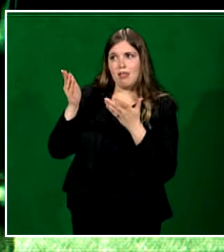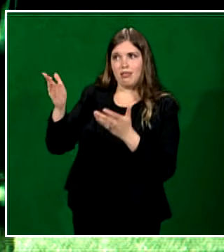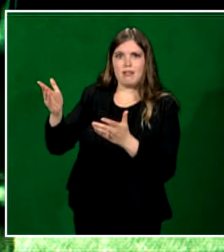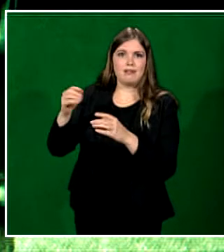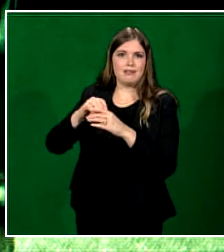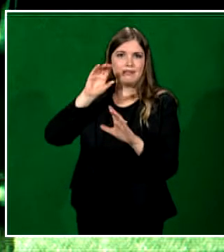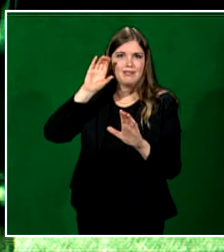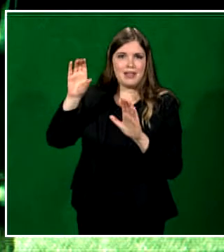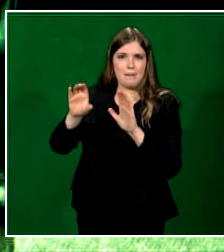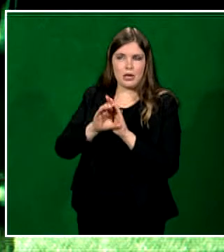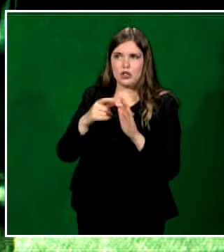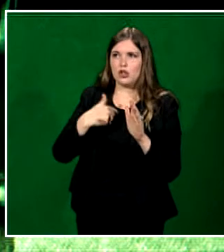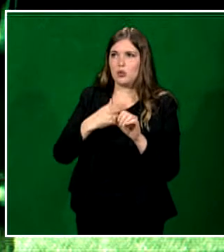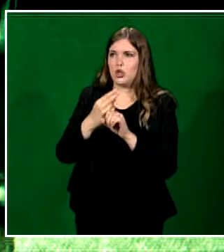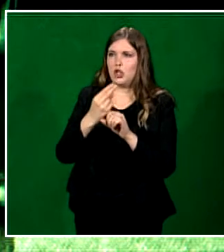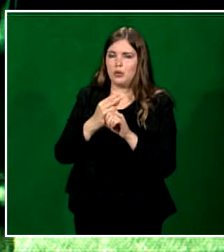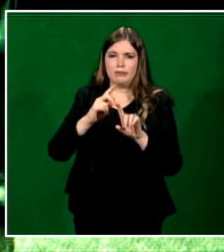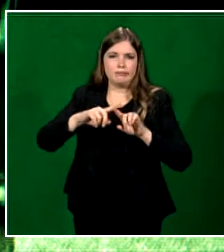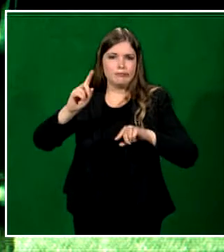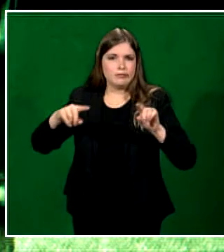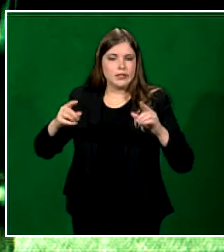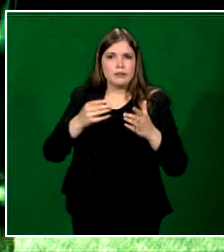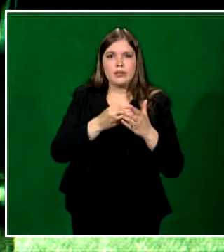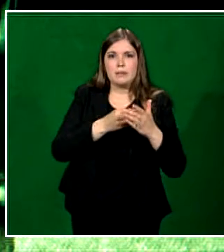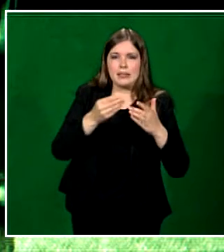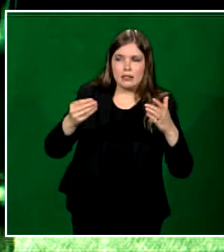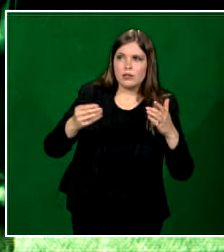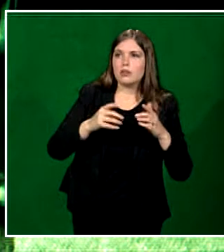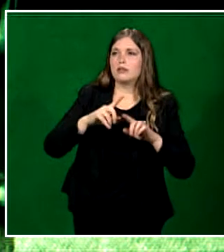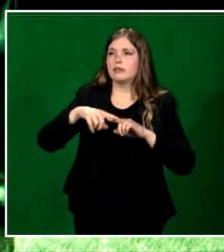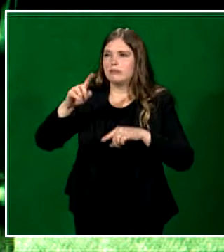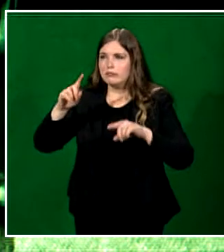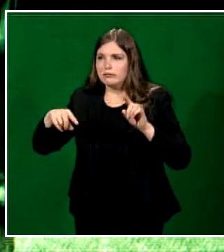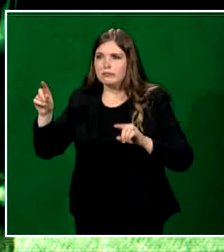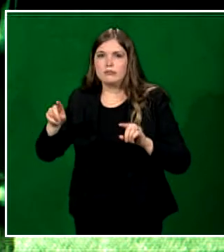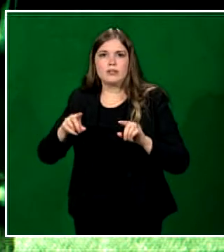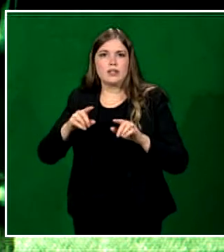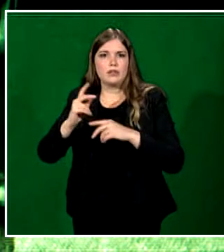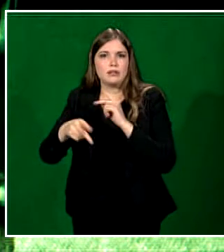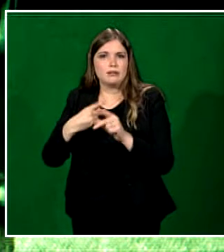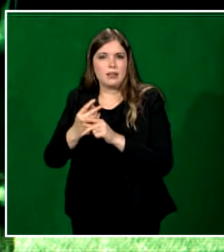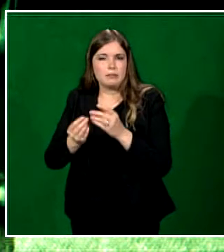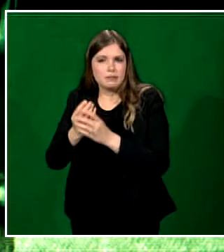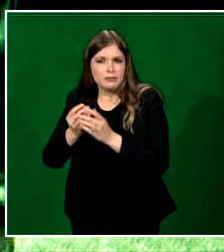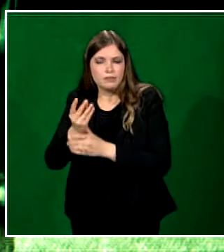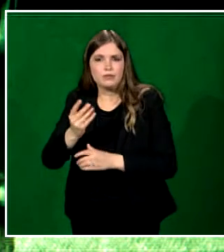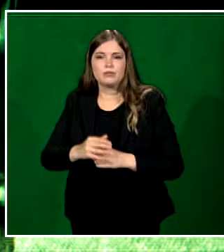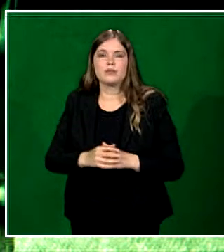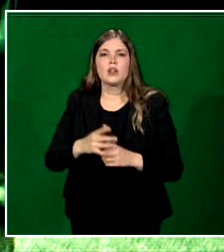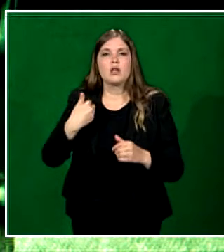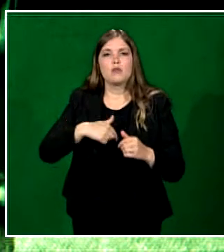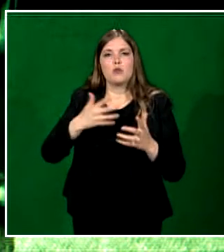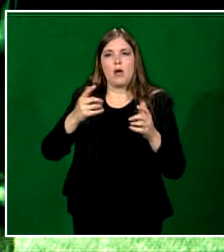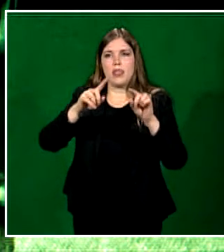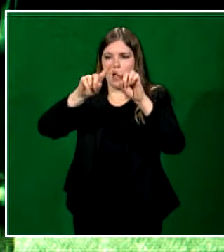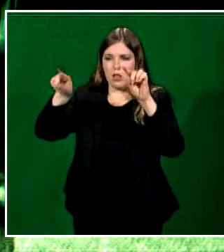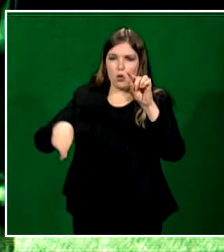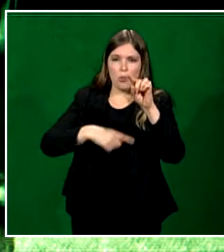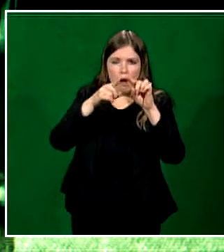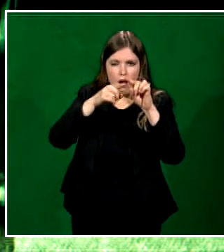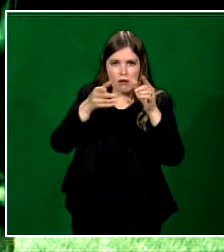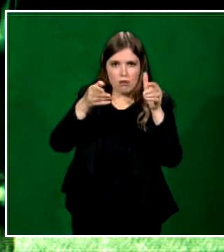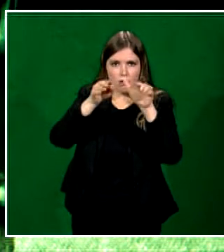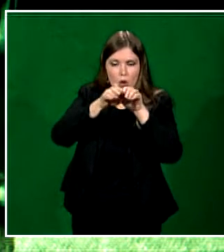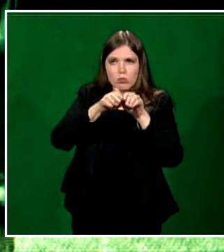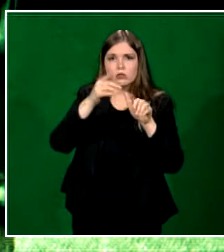and materials in use, designing out waste and pollution. Our circular economic model looks at closing the loop by providing low-cost compost